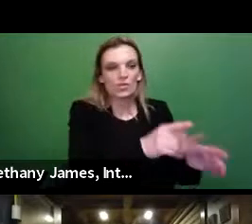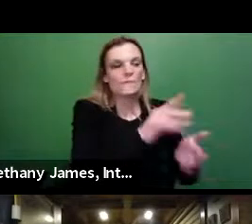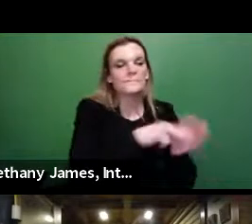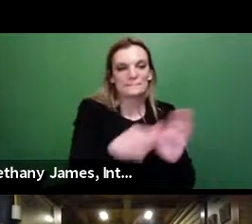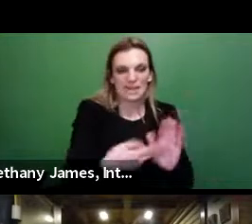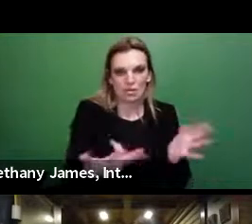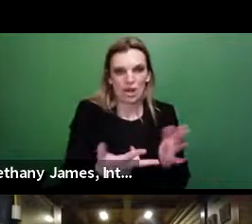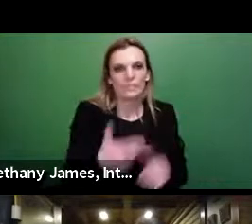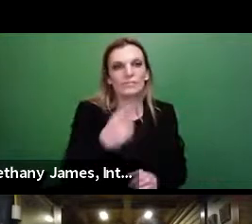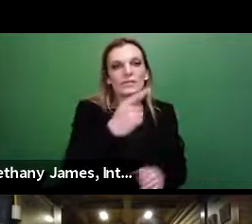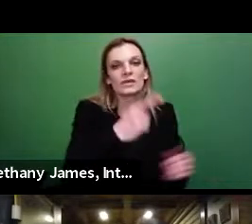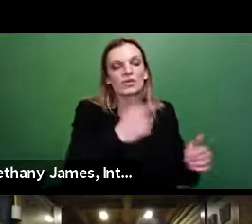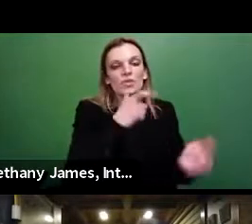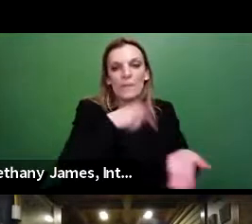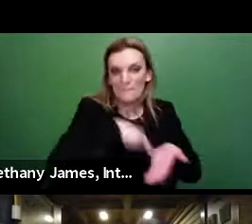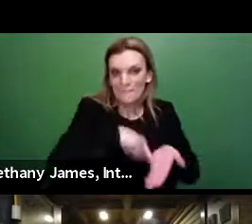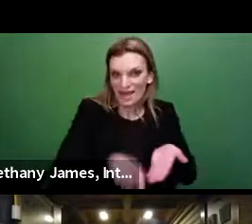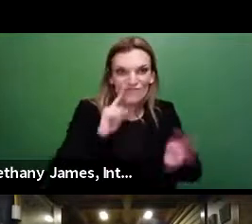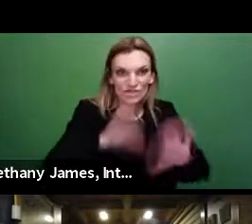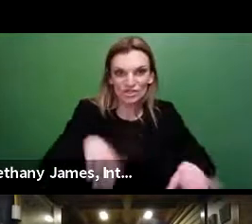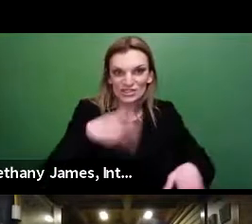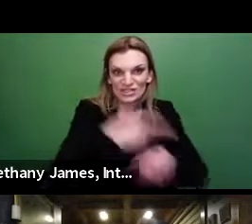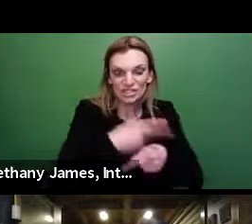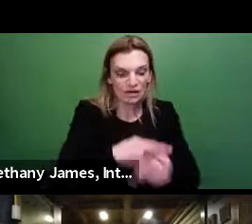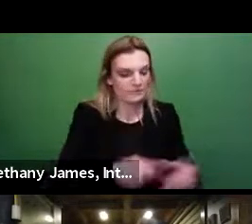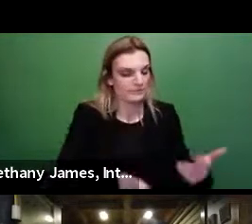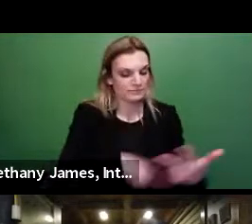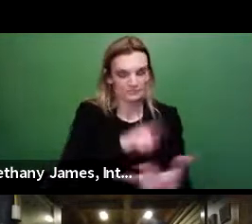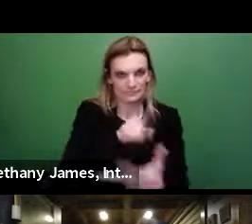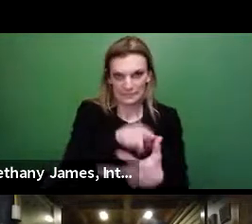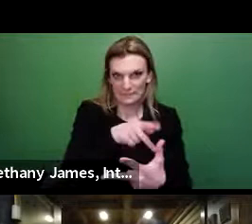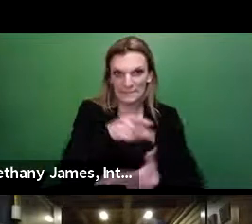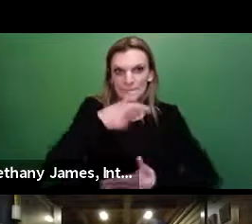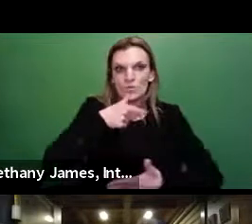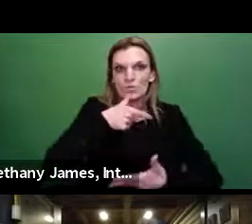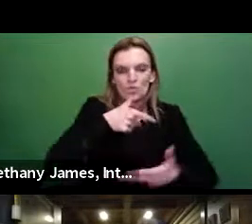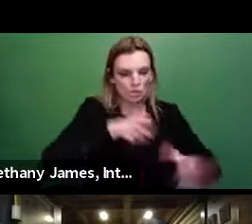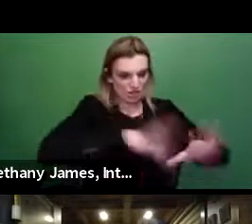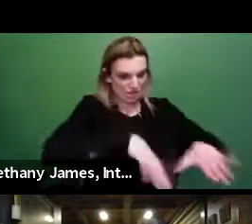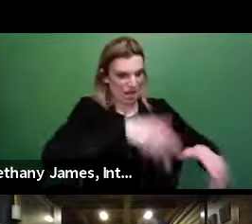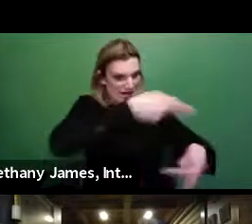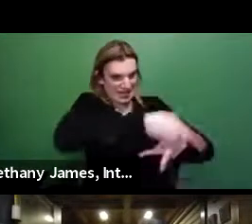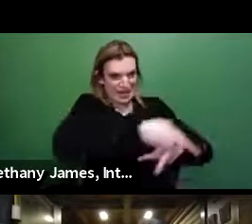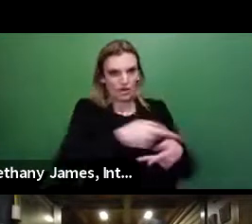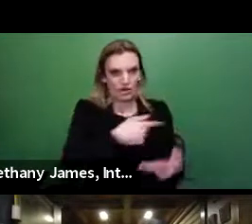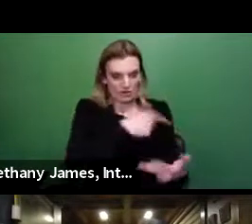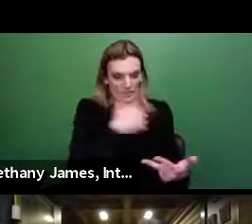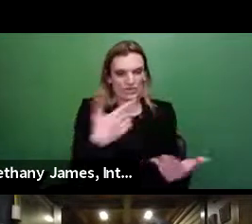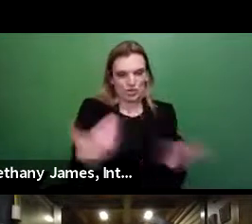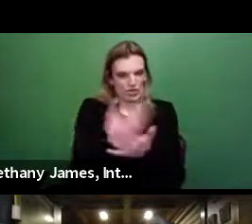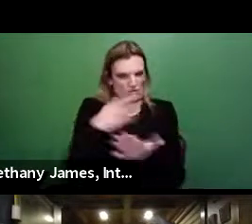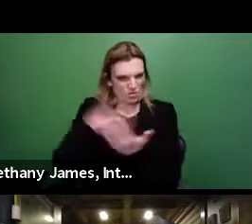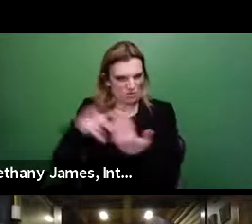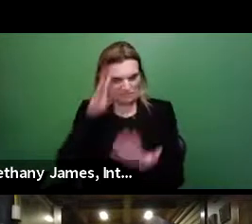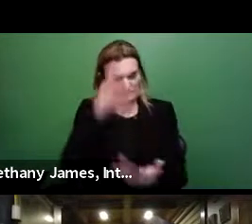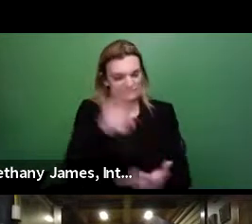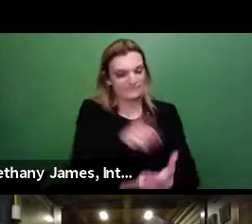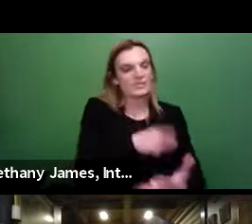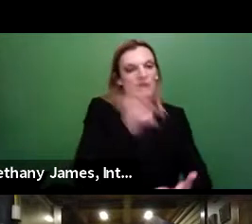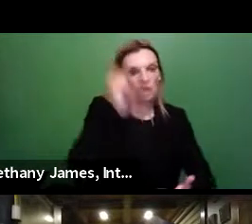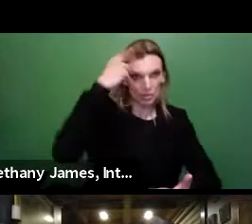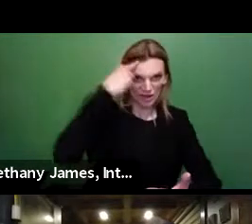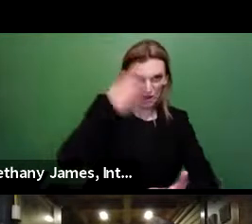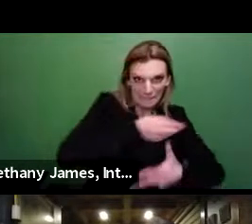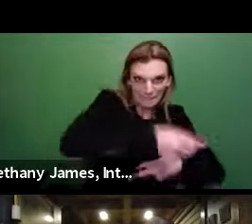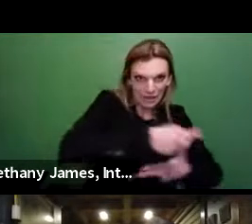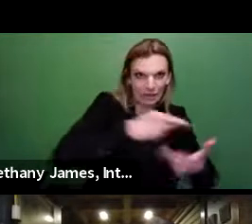by the employee, and a third by the state of Michigan. And so we're looking at this as one way that we can try to help